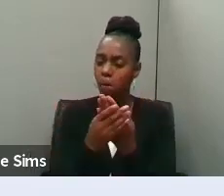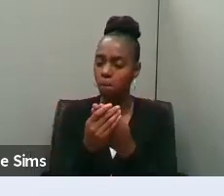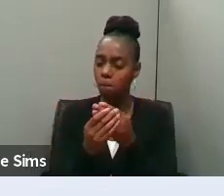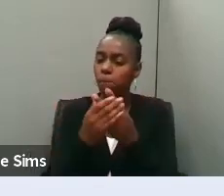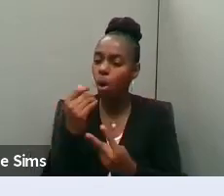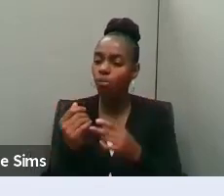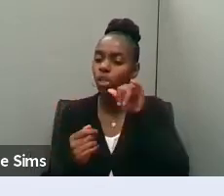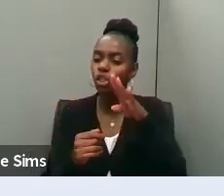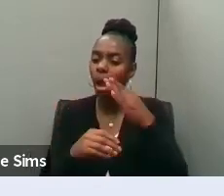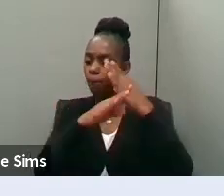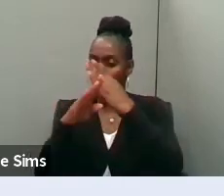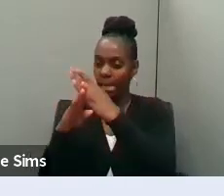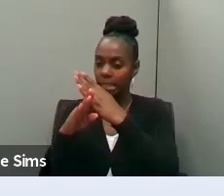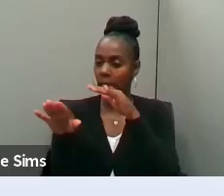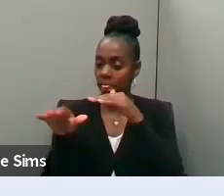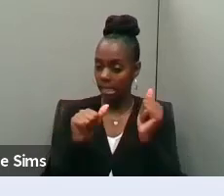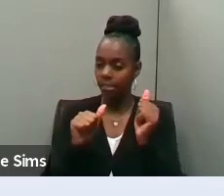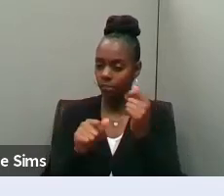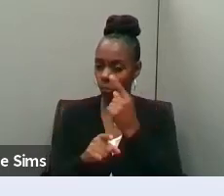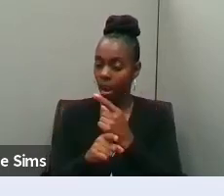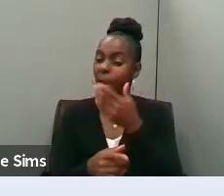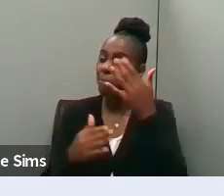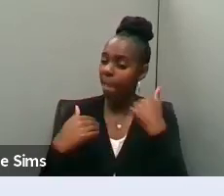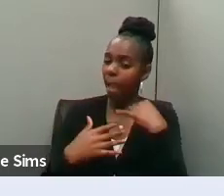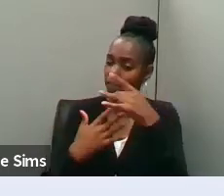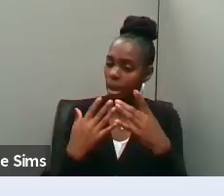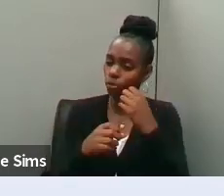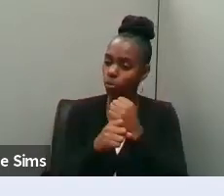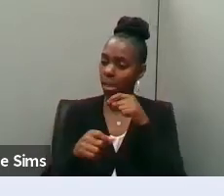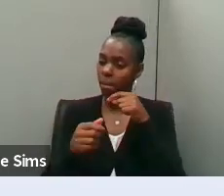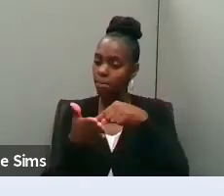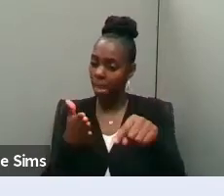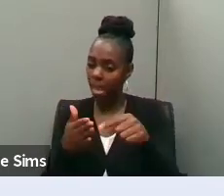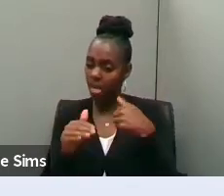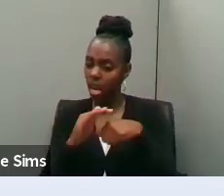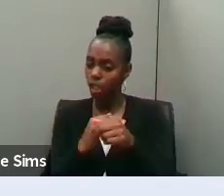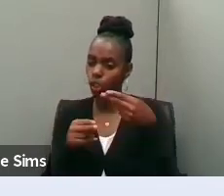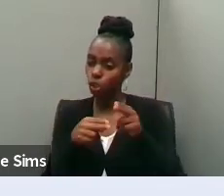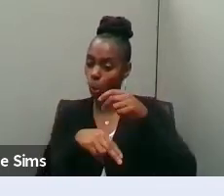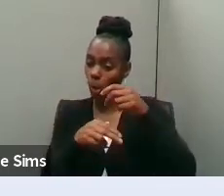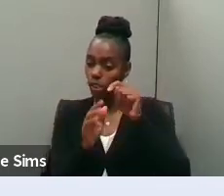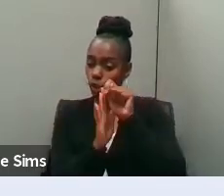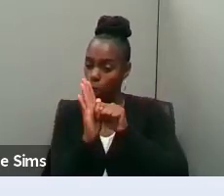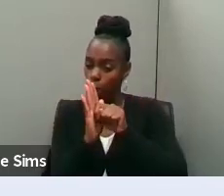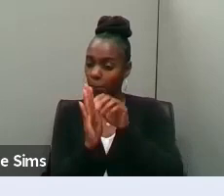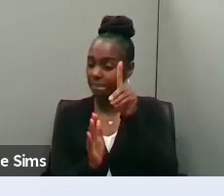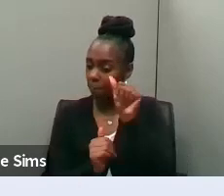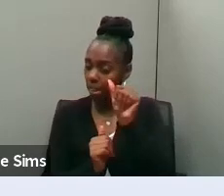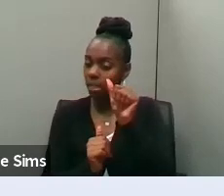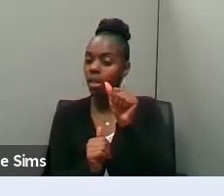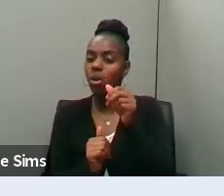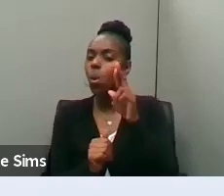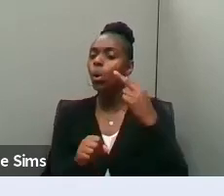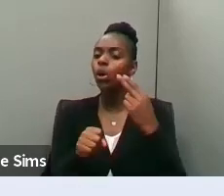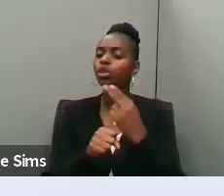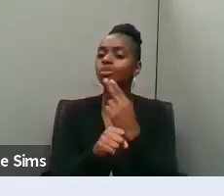leaves. There may be options to get paid under short-term disability or using sick,